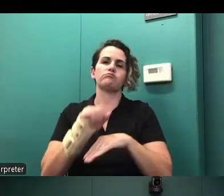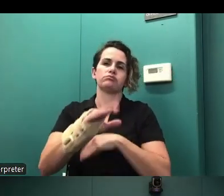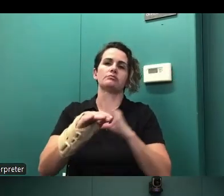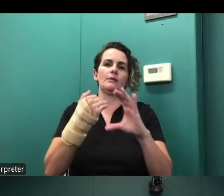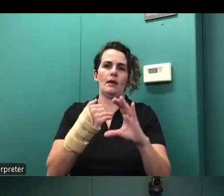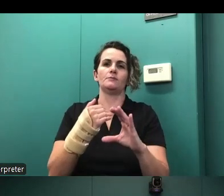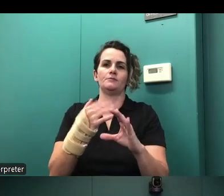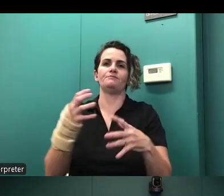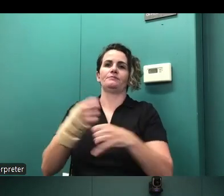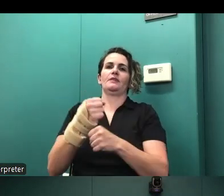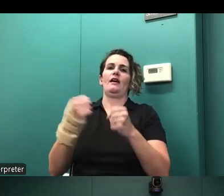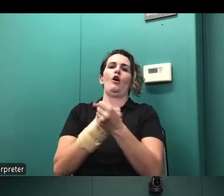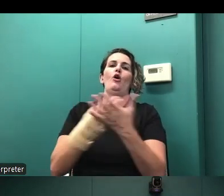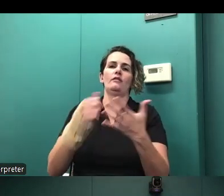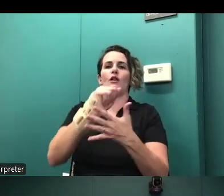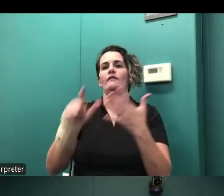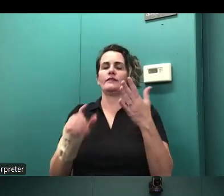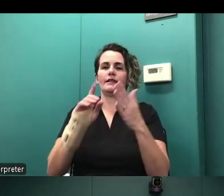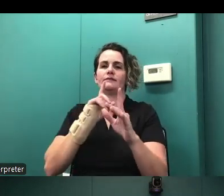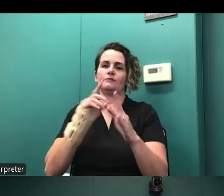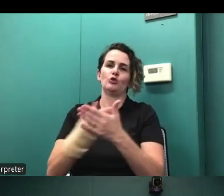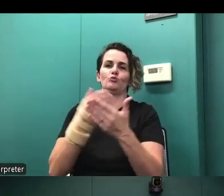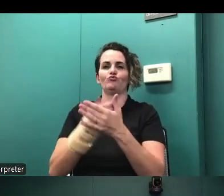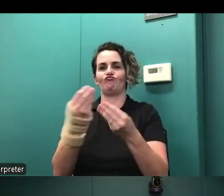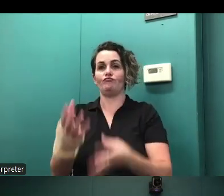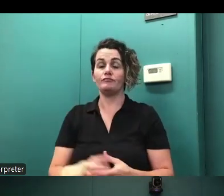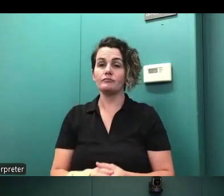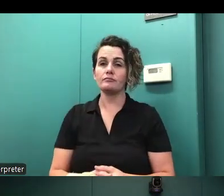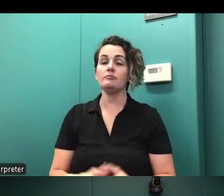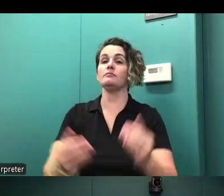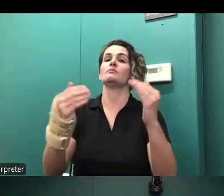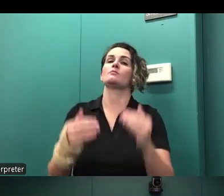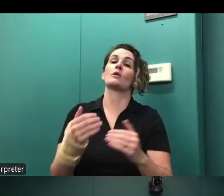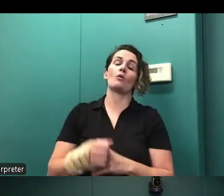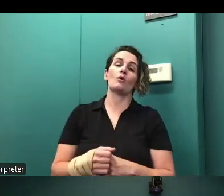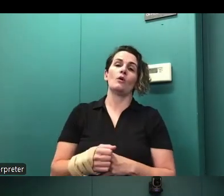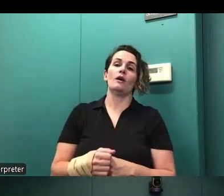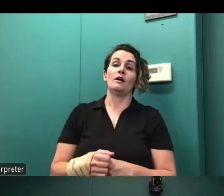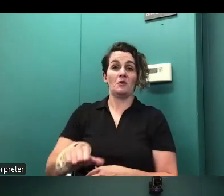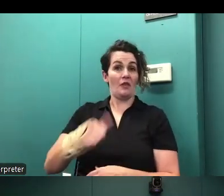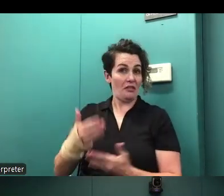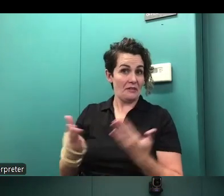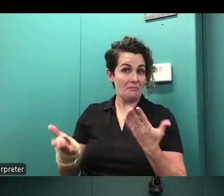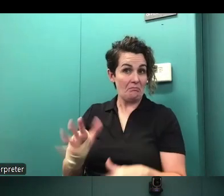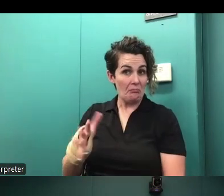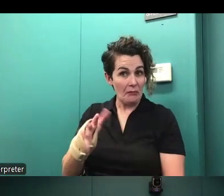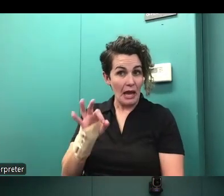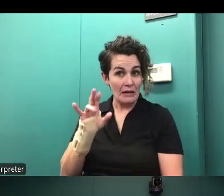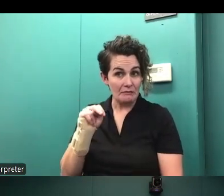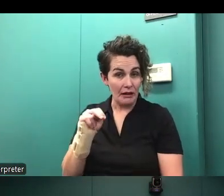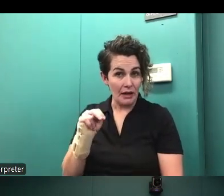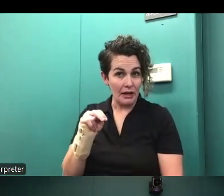So that's how we roll. Okay. So there's our difference on that. The other thing that's kind of fun, if you go back to our